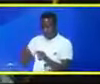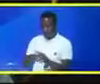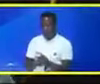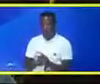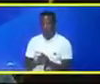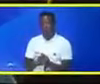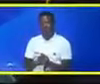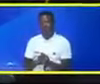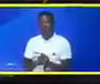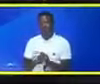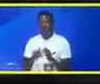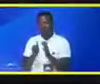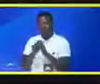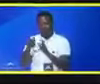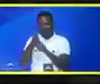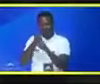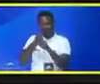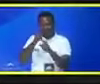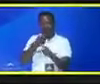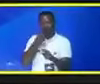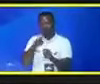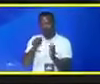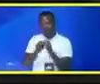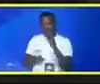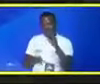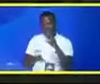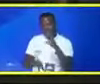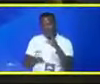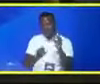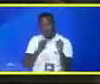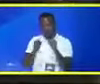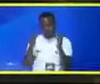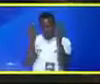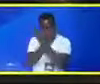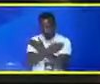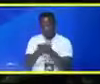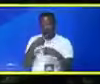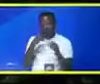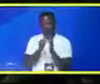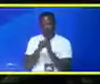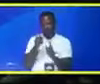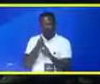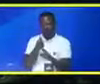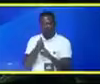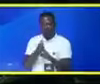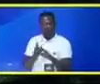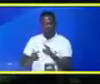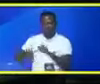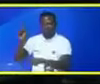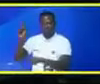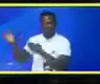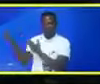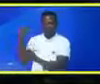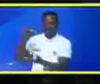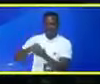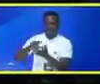Hallelujah. That you can stay the power of darkness and say, "Thus far have you come, and no further shall you